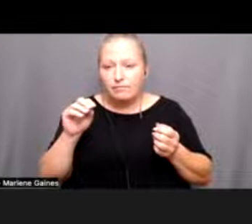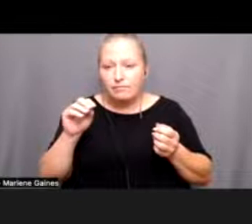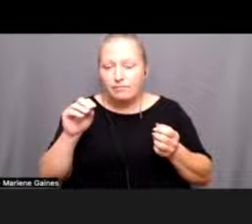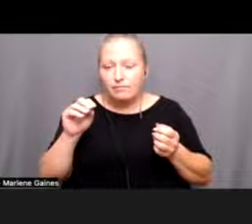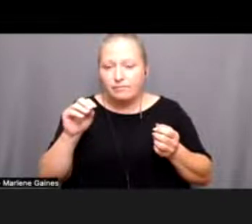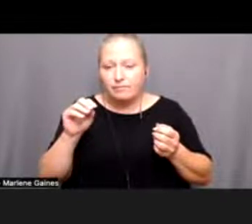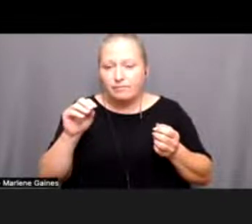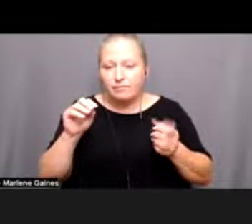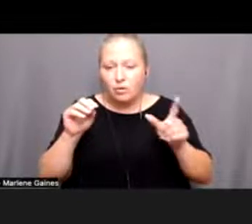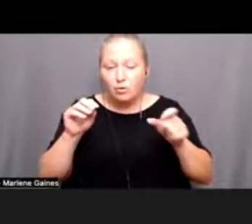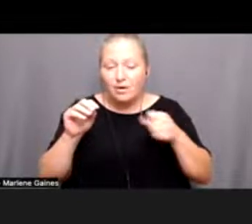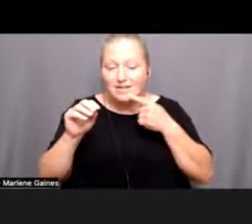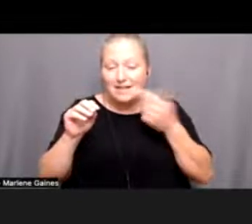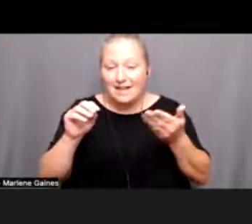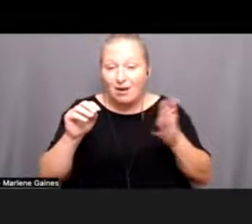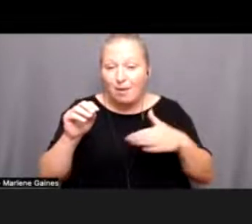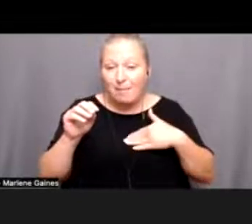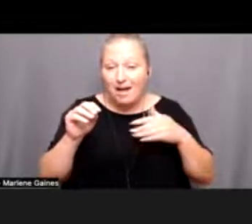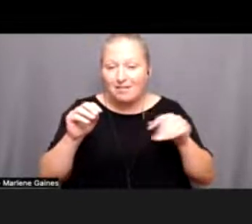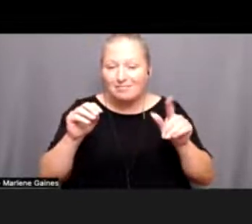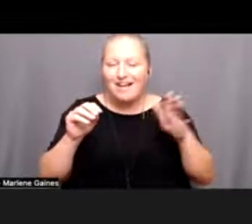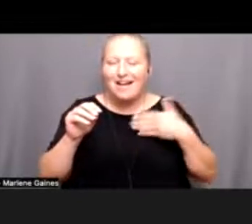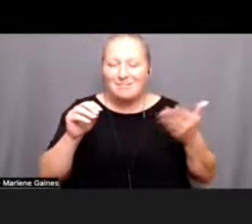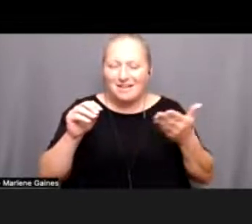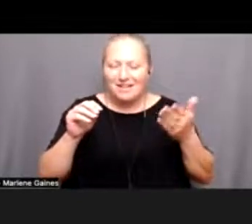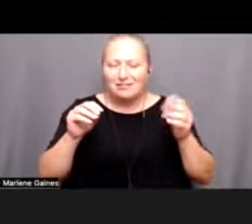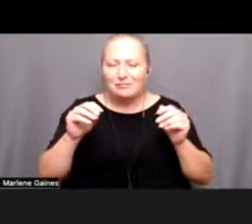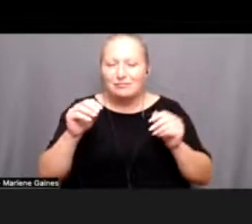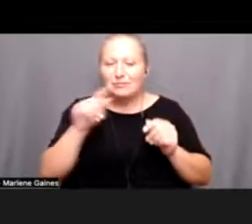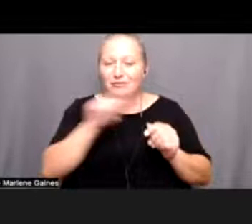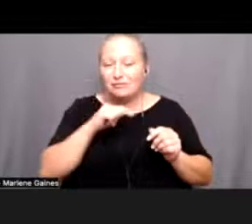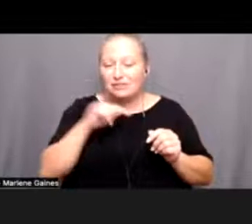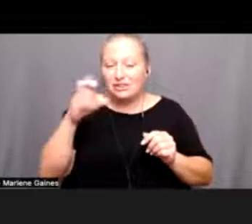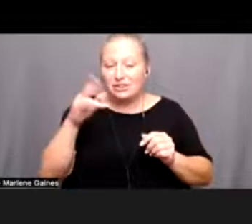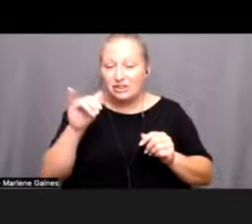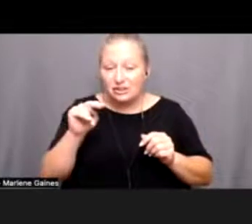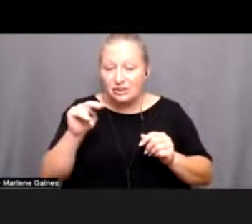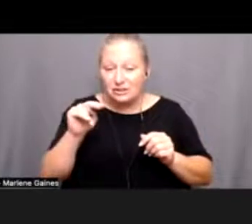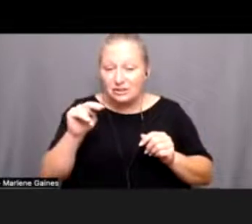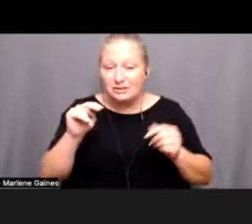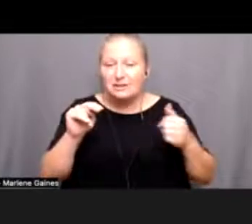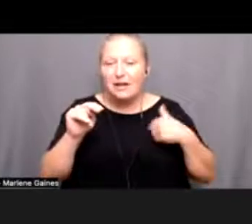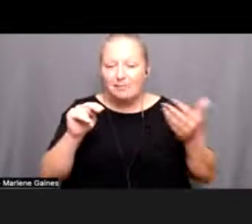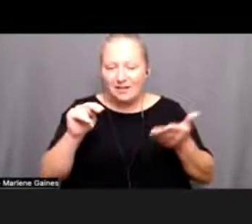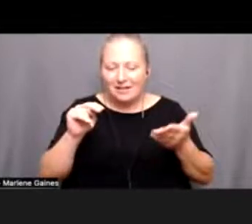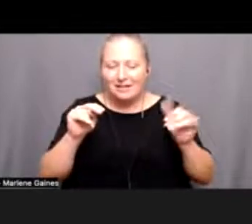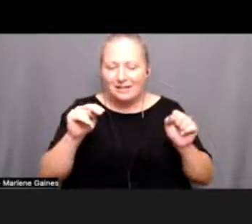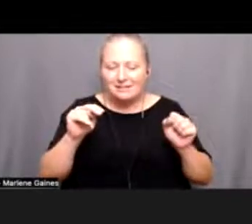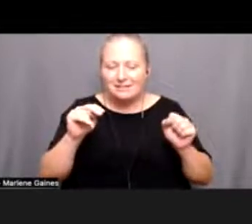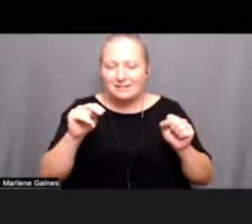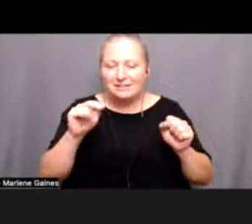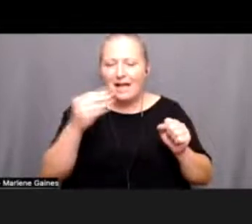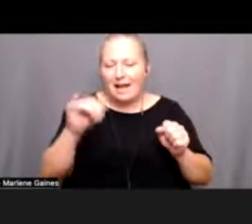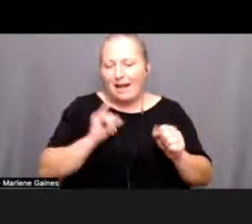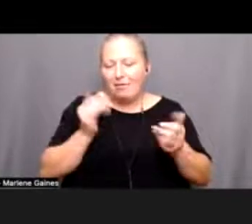You can say here on my screen. I'm here. Trustee Chin. I'm here, yes. And I am